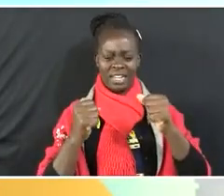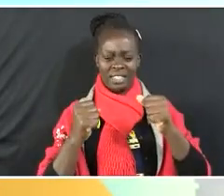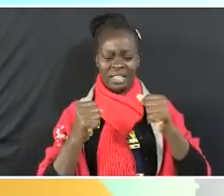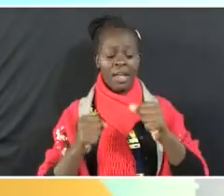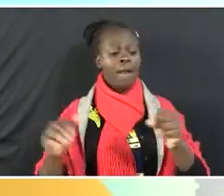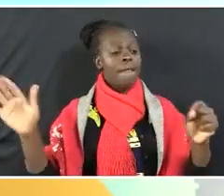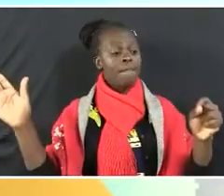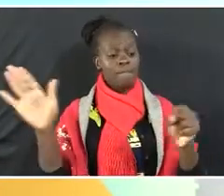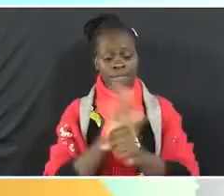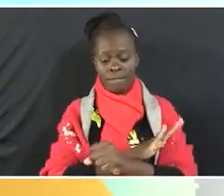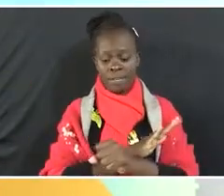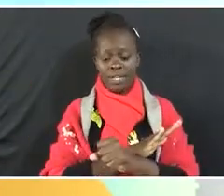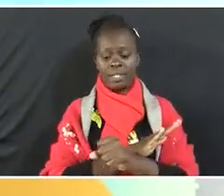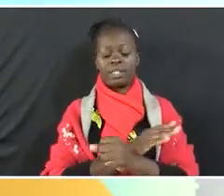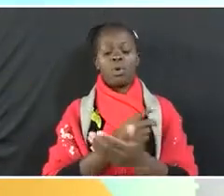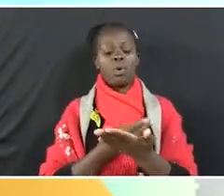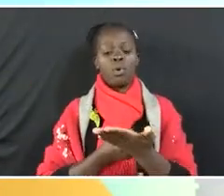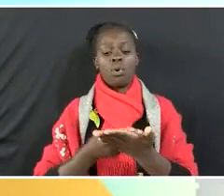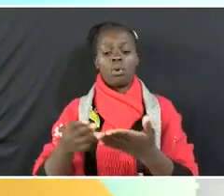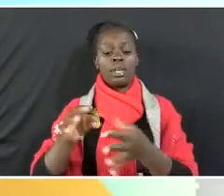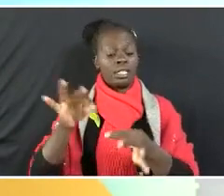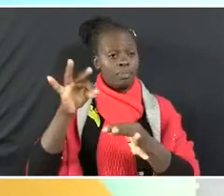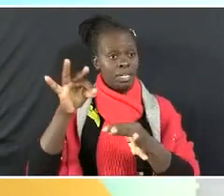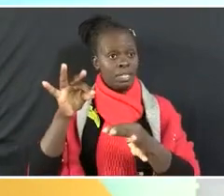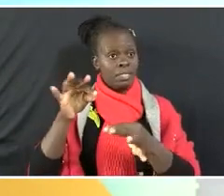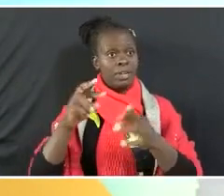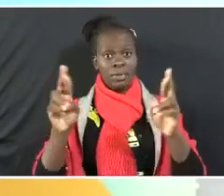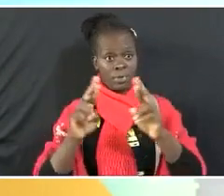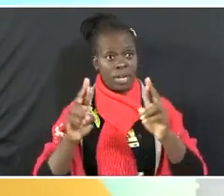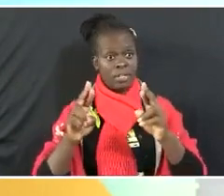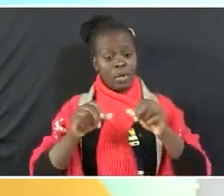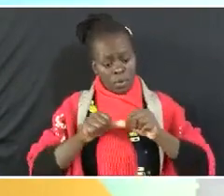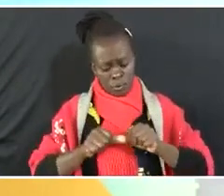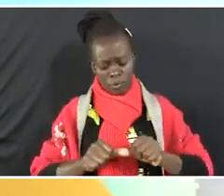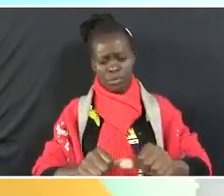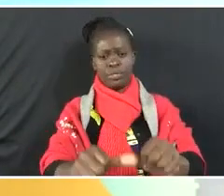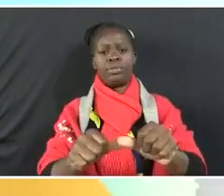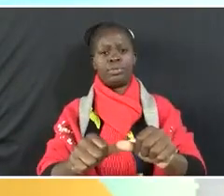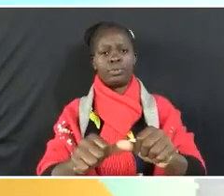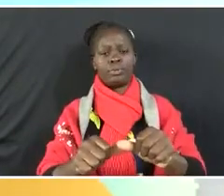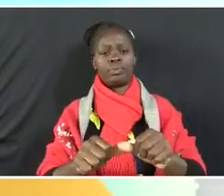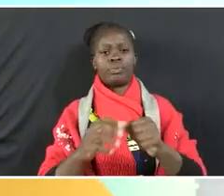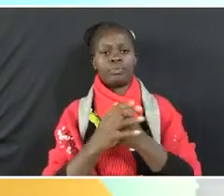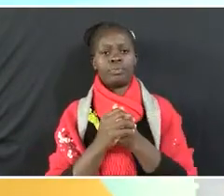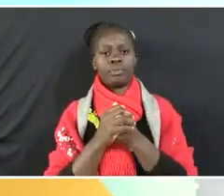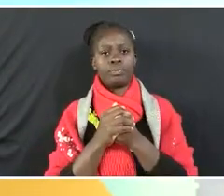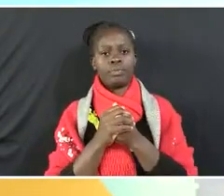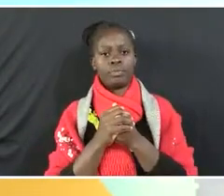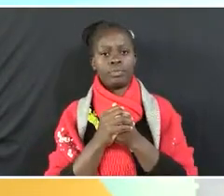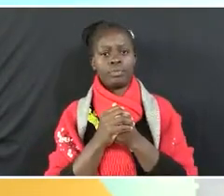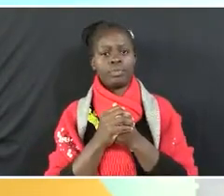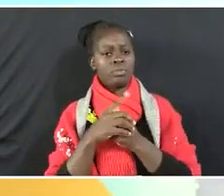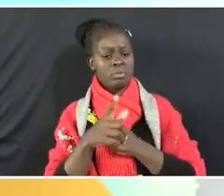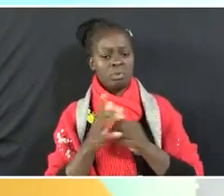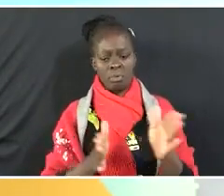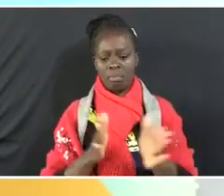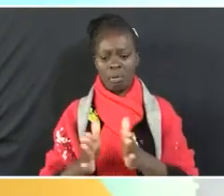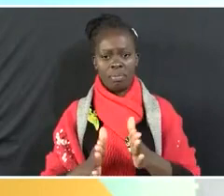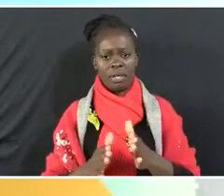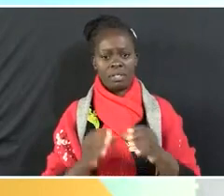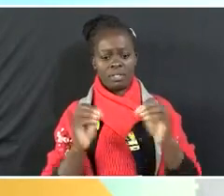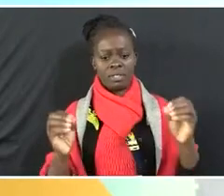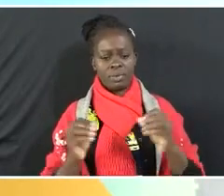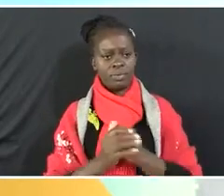that we are able to go through the next year. The reason we have these challenges we are having is because we are not even planning to attend camp